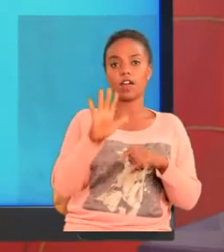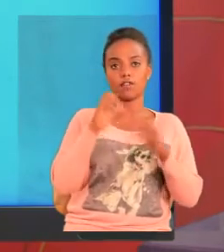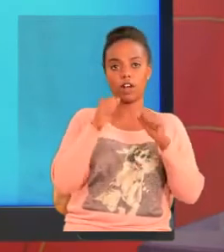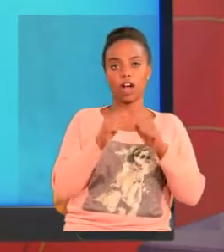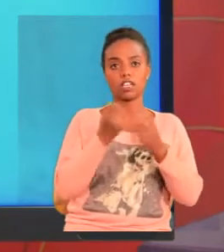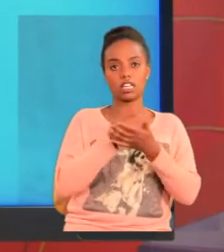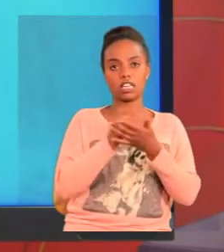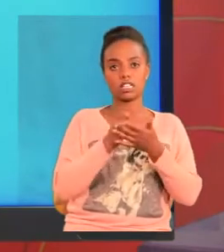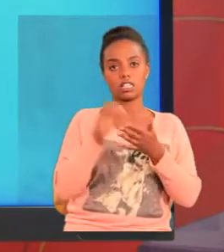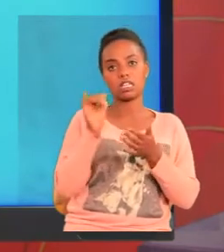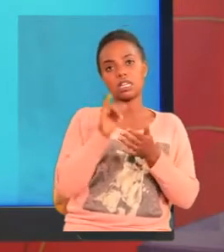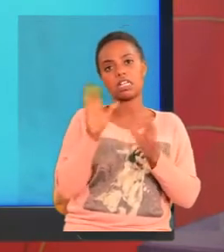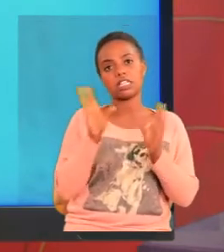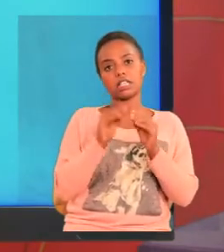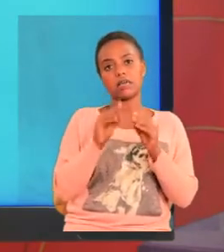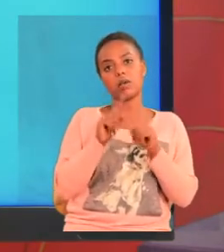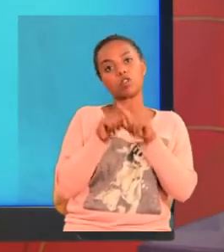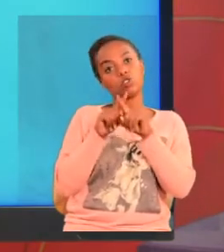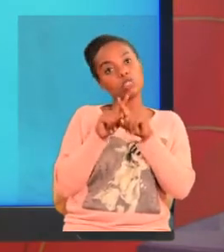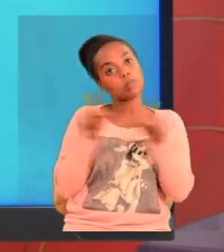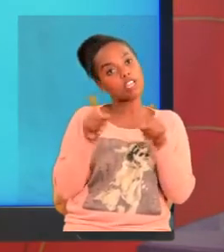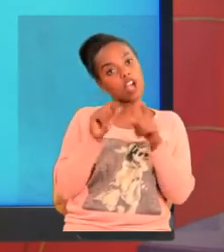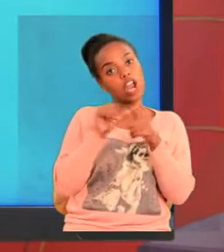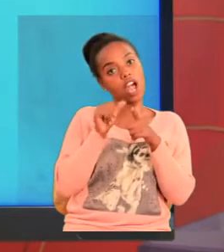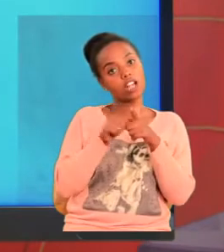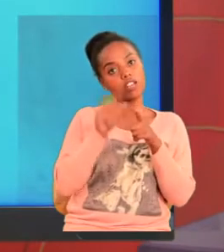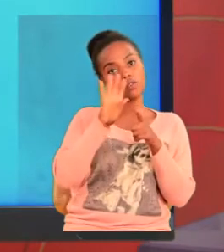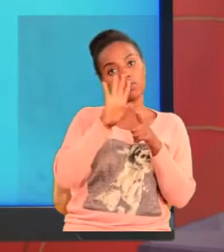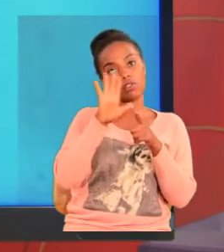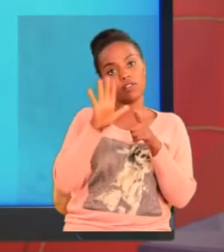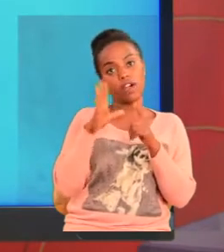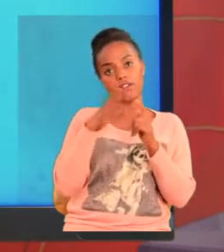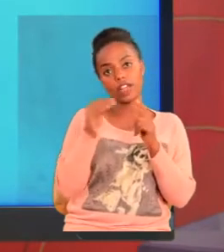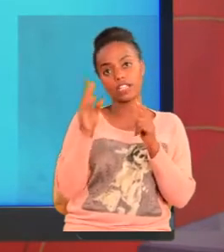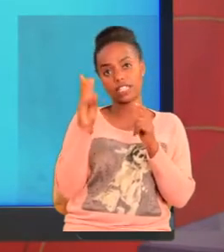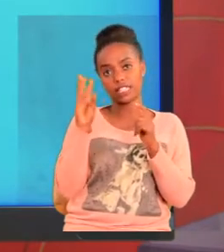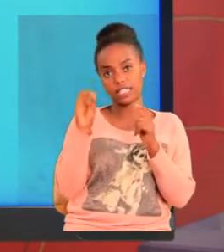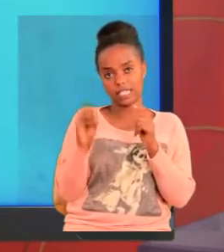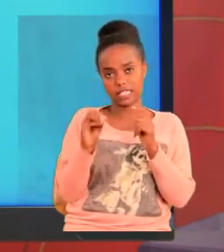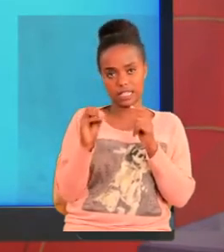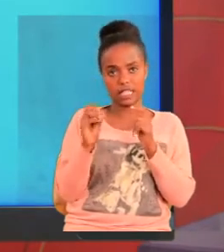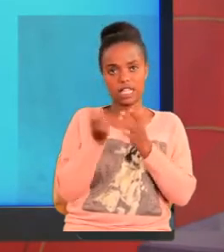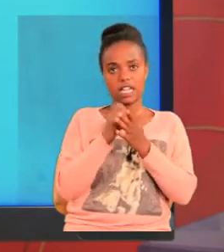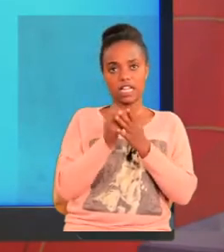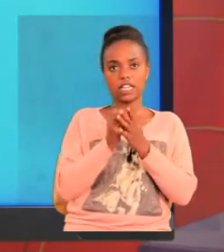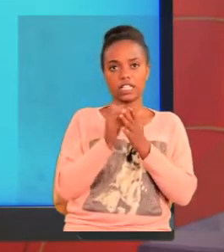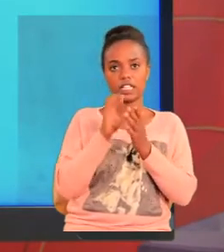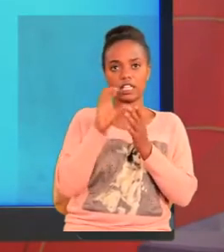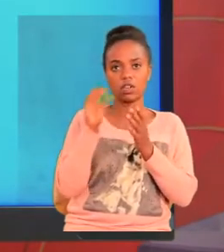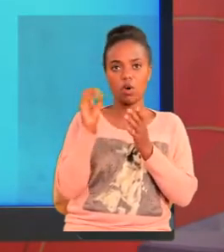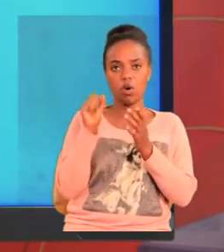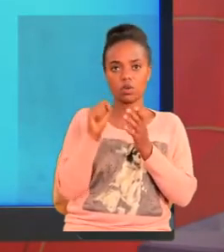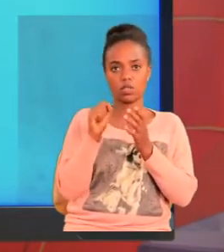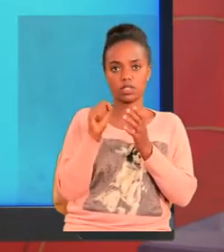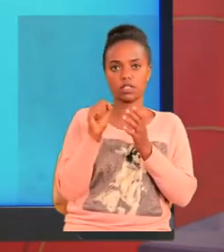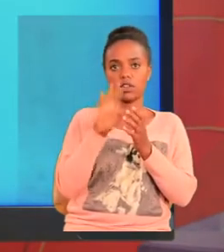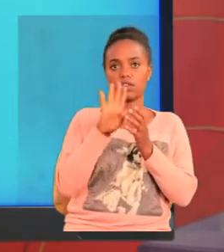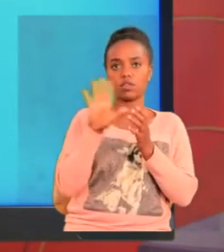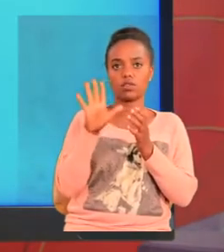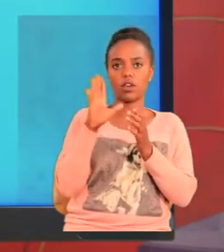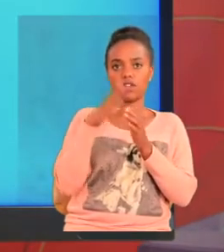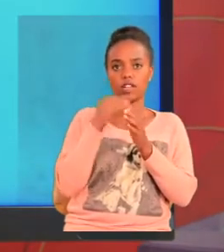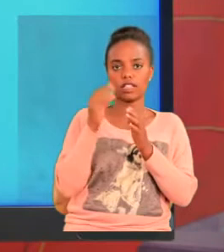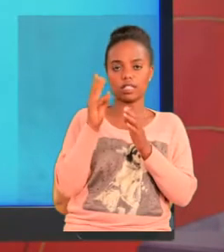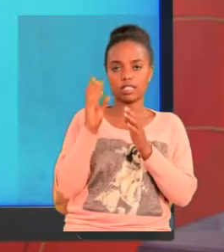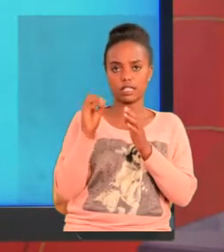written as a sum of two special angles, 45 and 60. So it is written cos 45 plus 60.